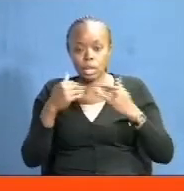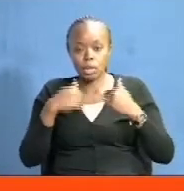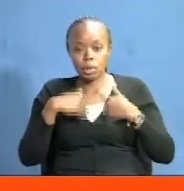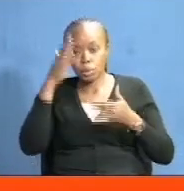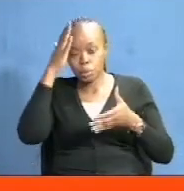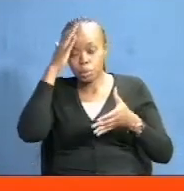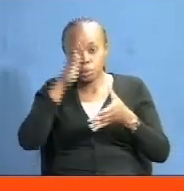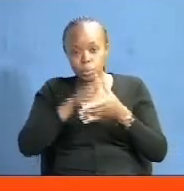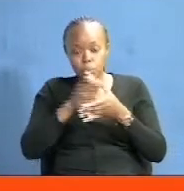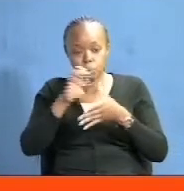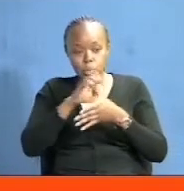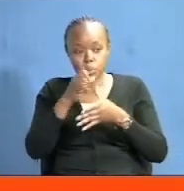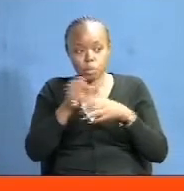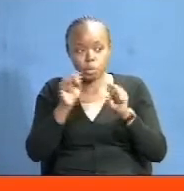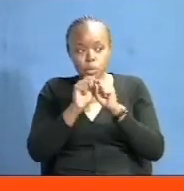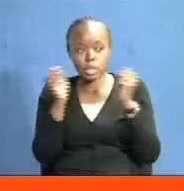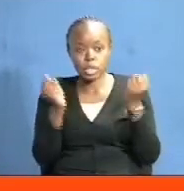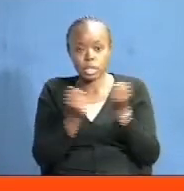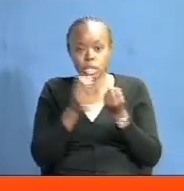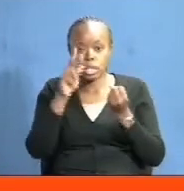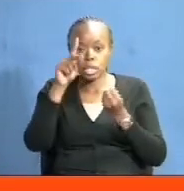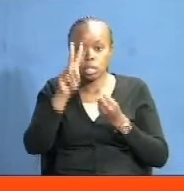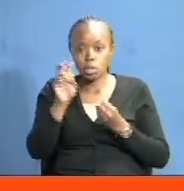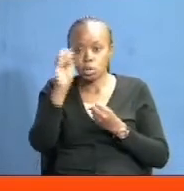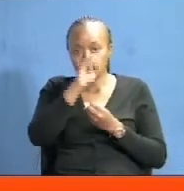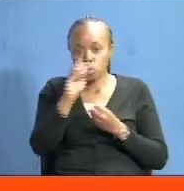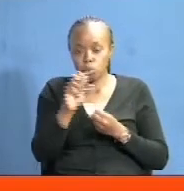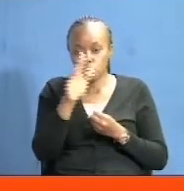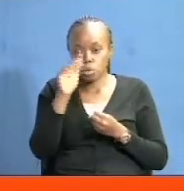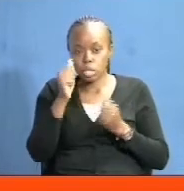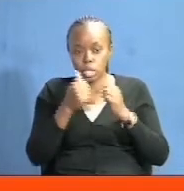believe even with the delegate system, Kusa can have a president.